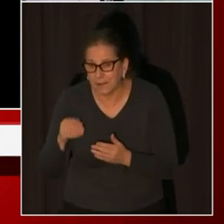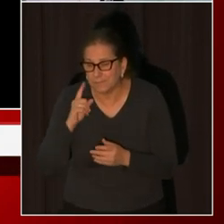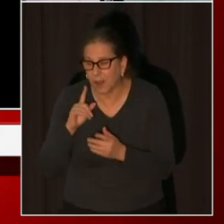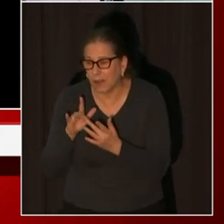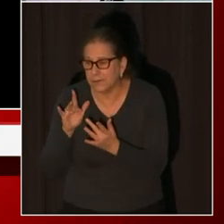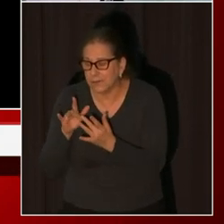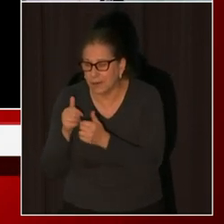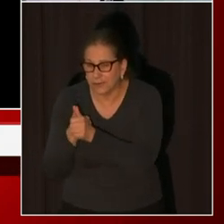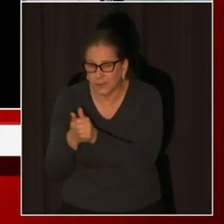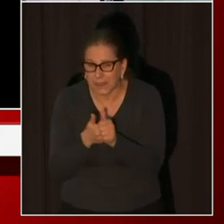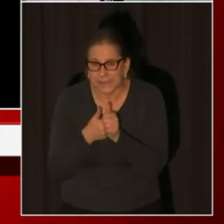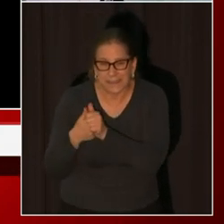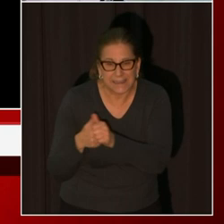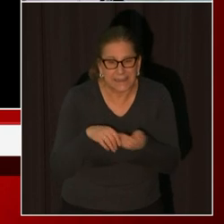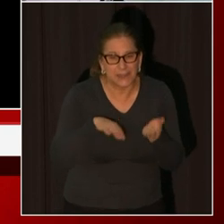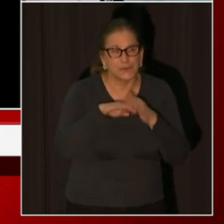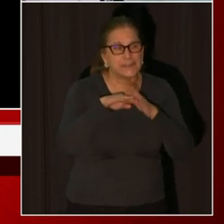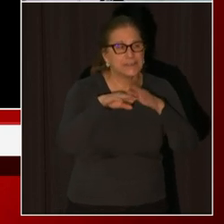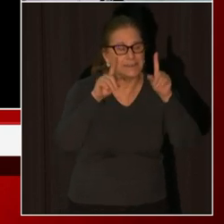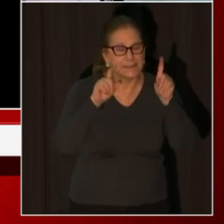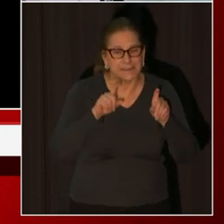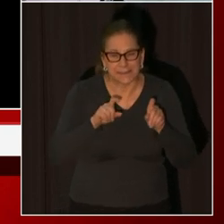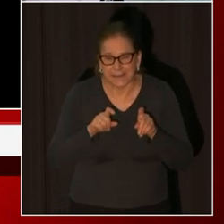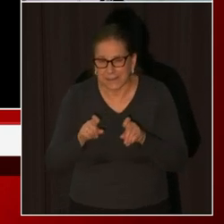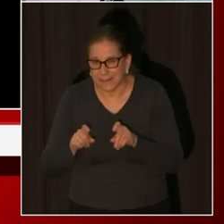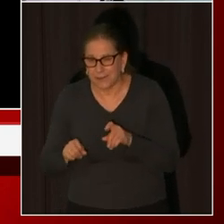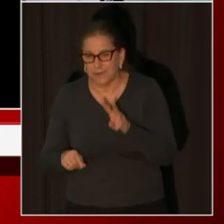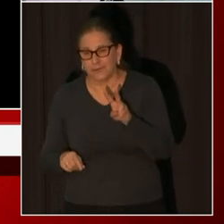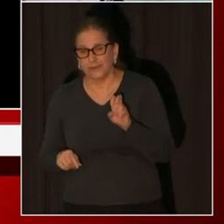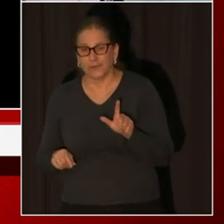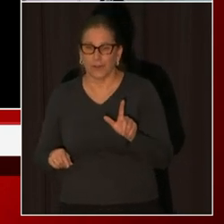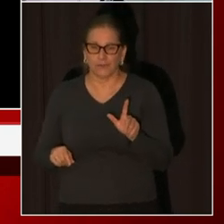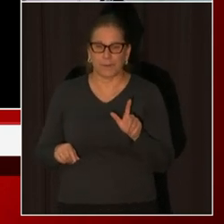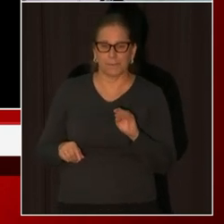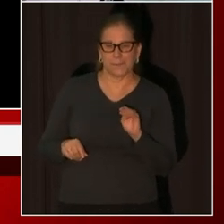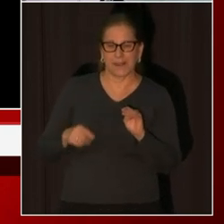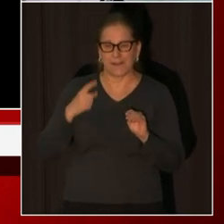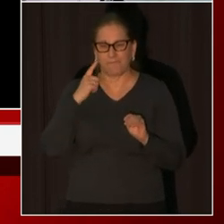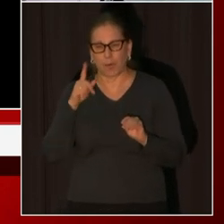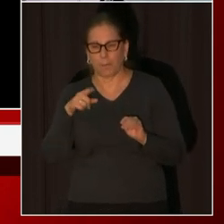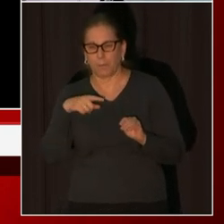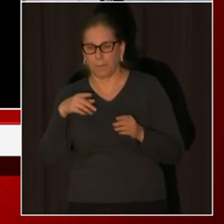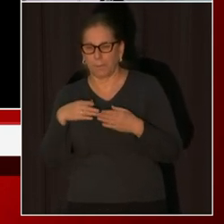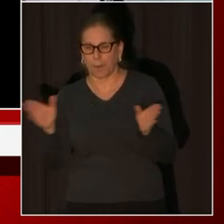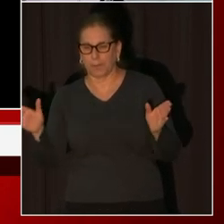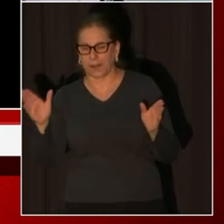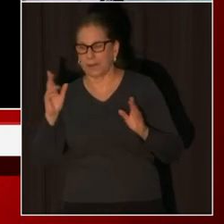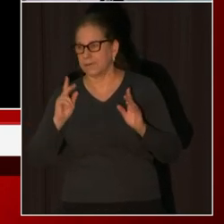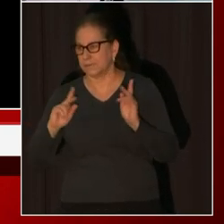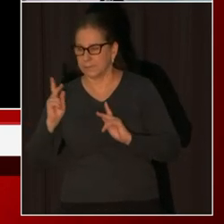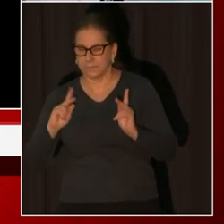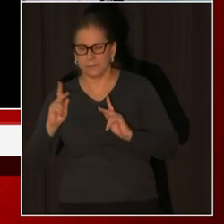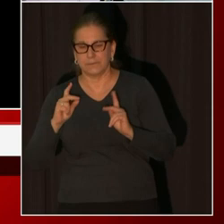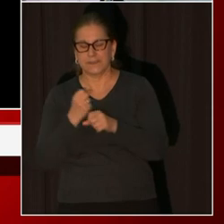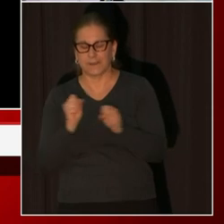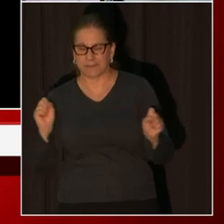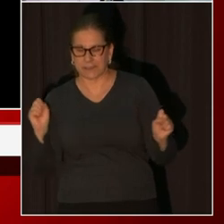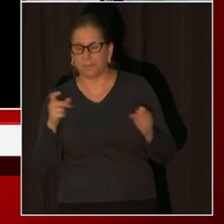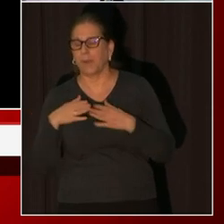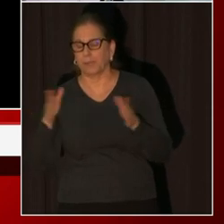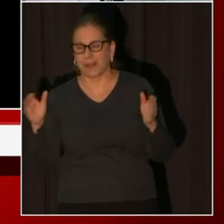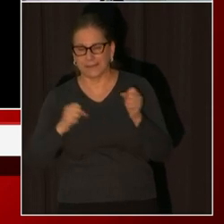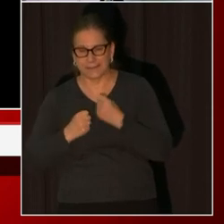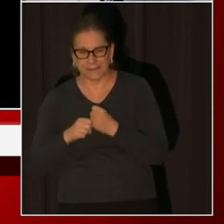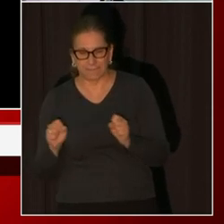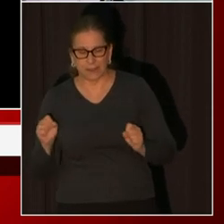testing. $223 million for public safety and frontline worker pay and overtime, and $32 million for healthcare contracts and